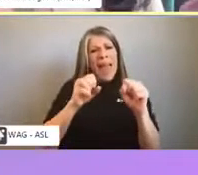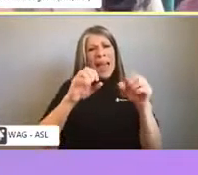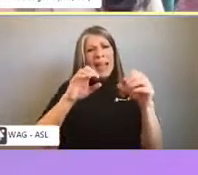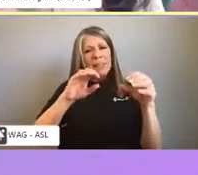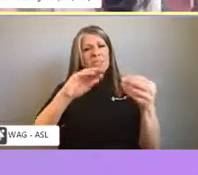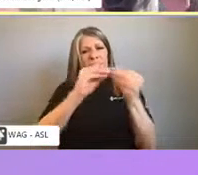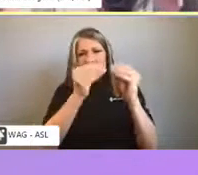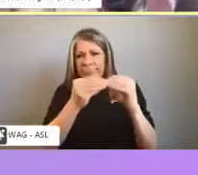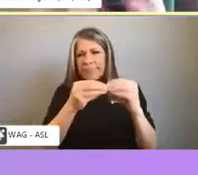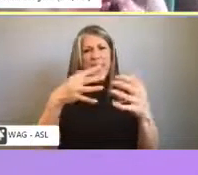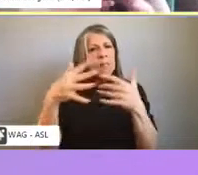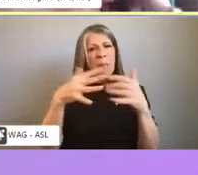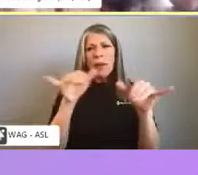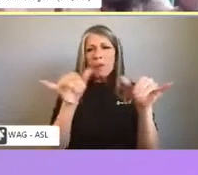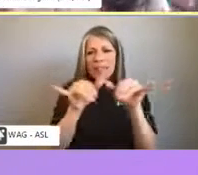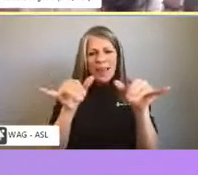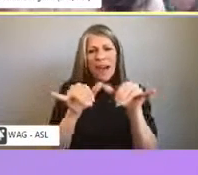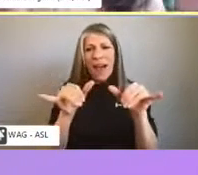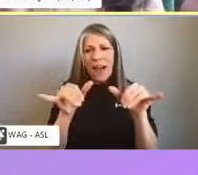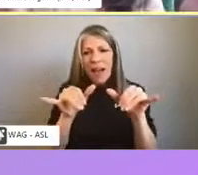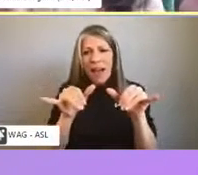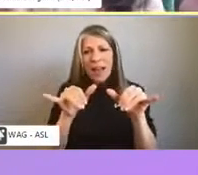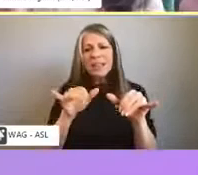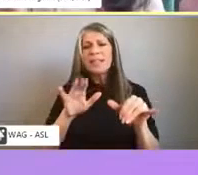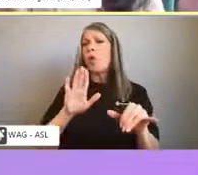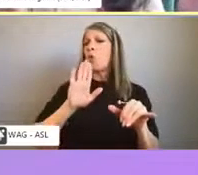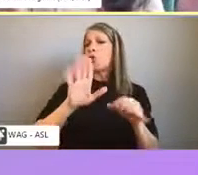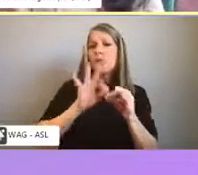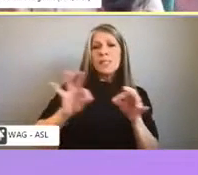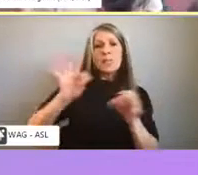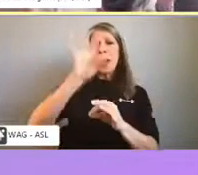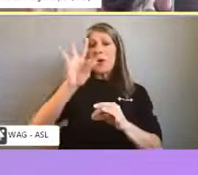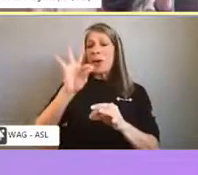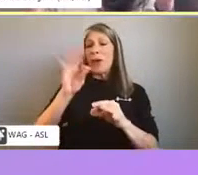your size or your sphere of influence.